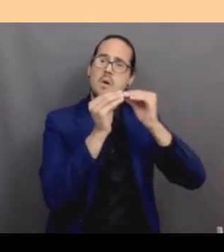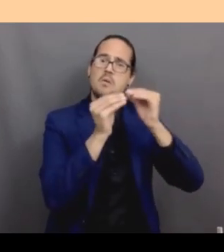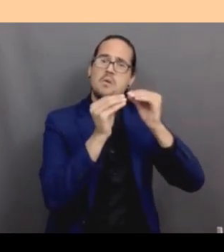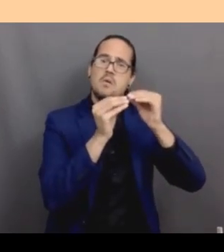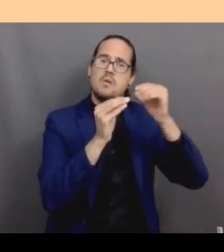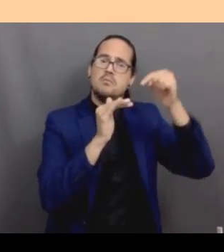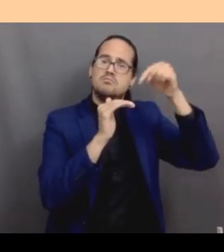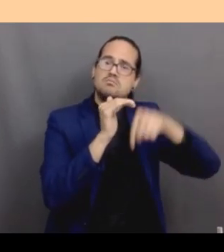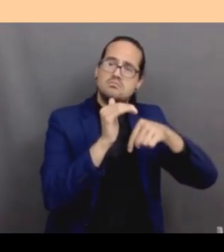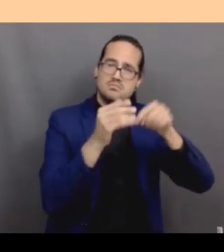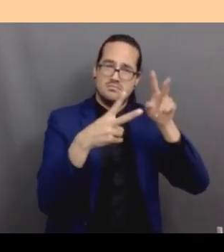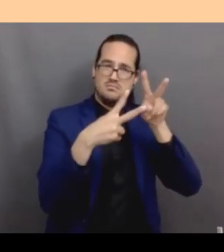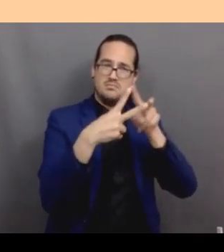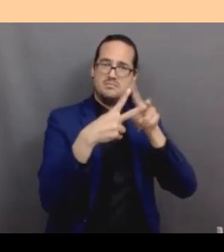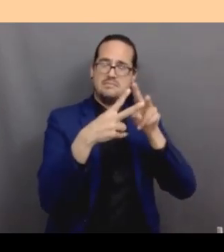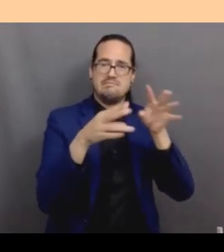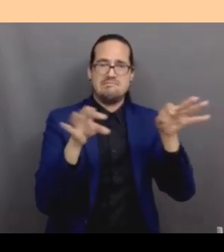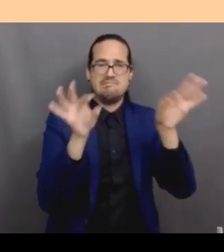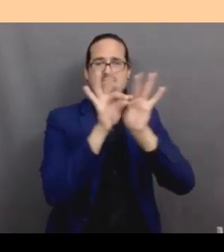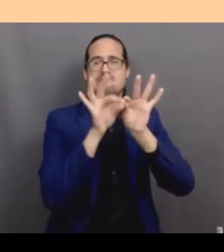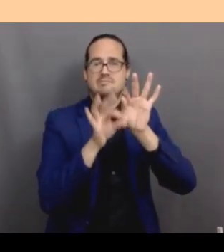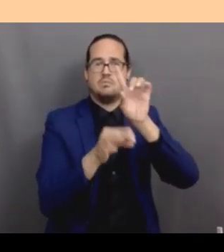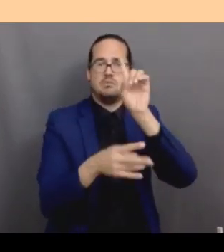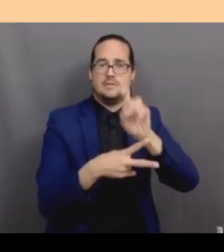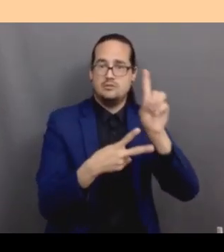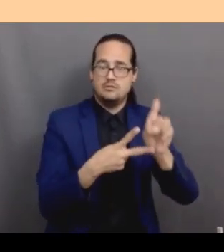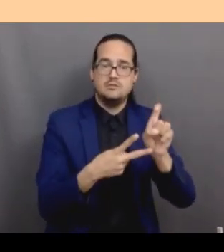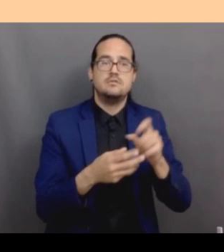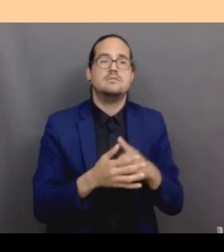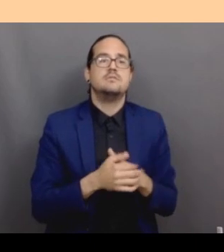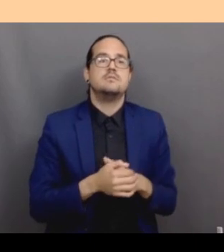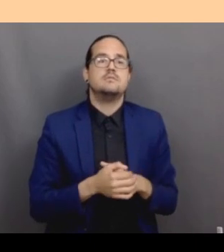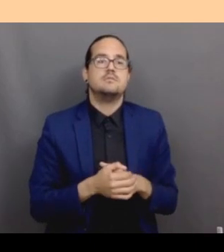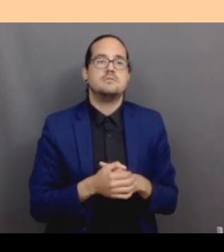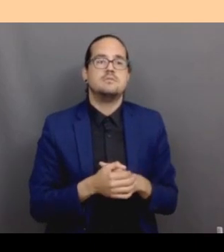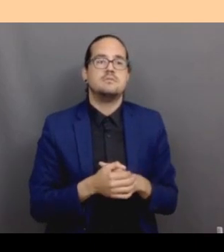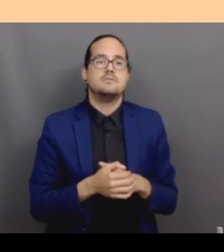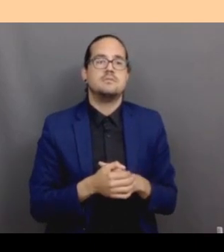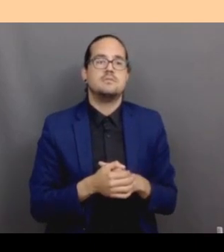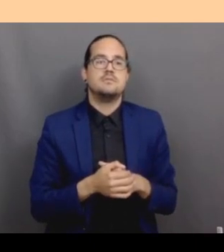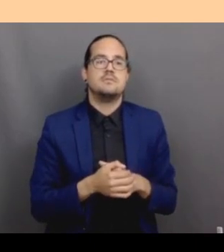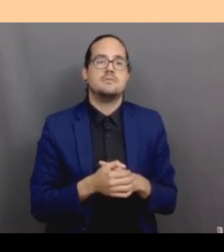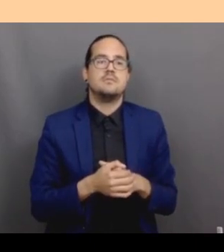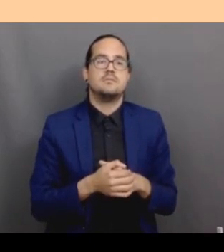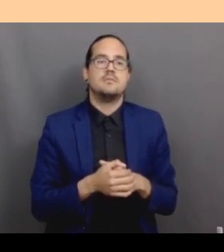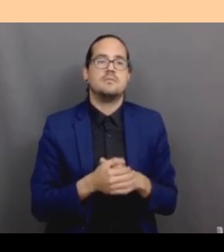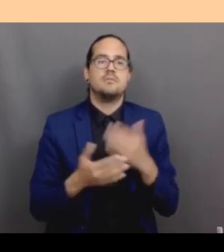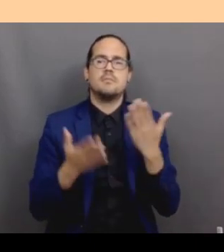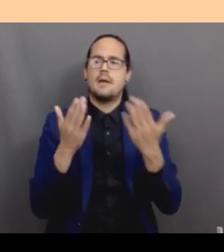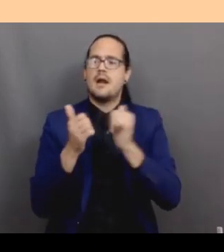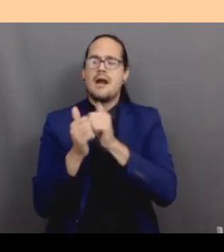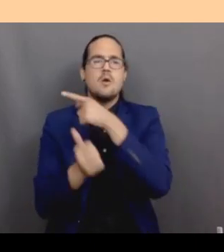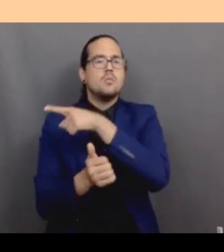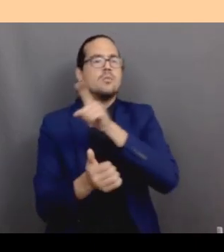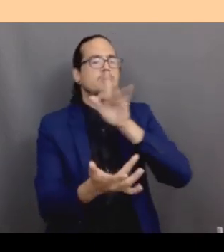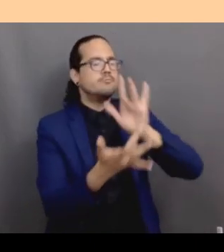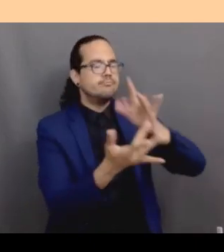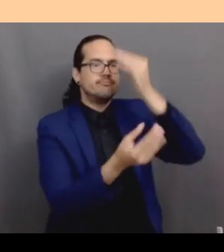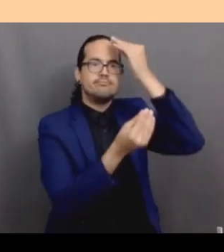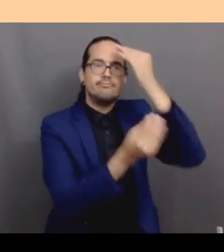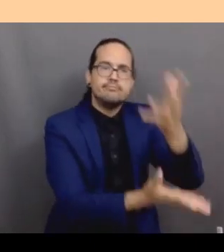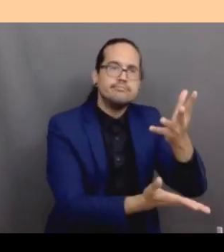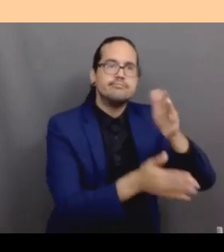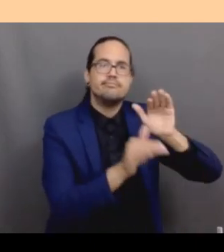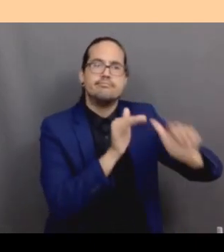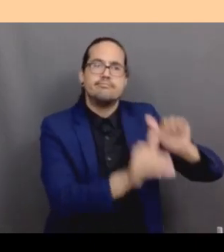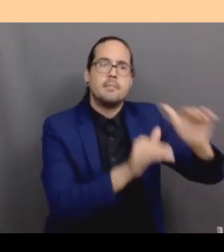you maybe are going about reaching out to those that might be unsure about things